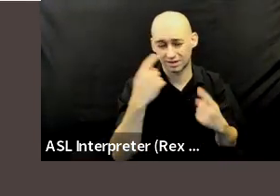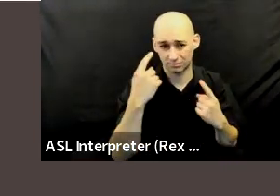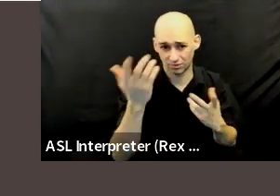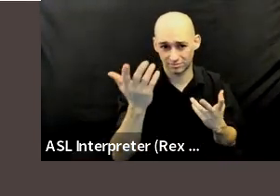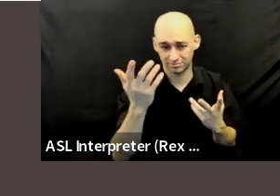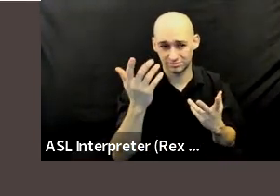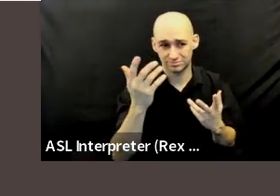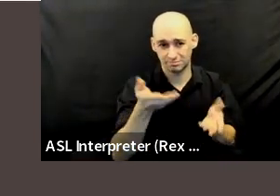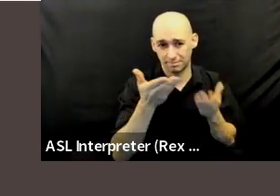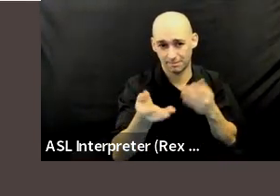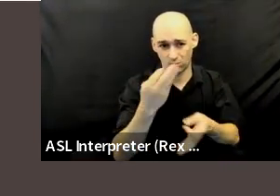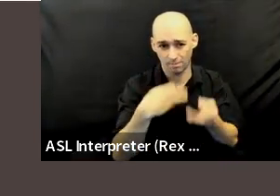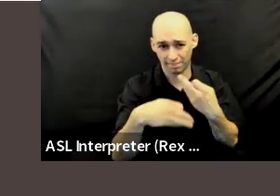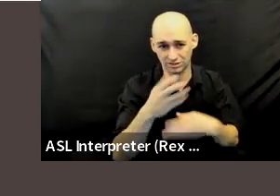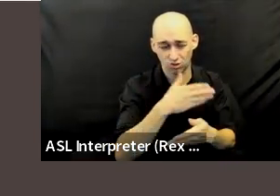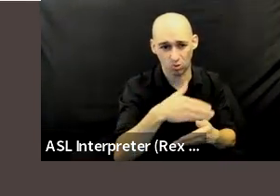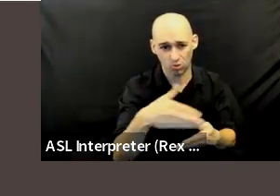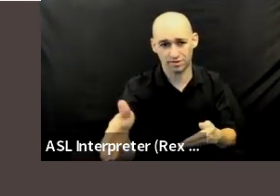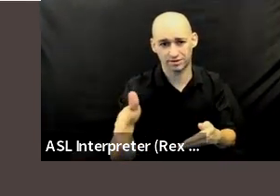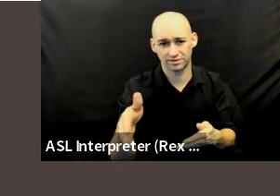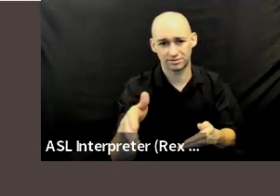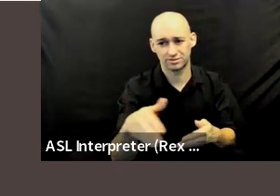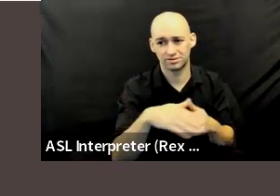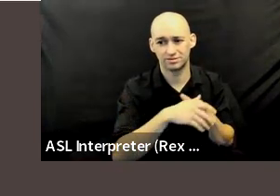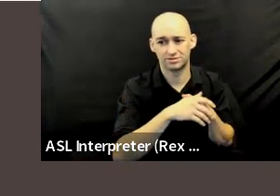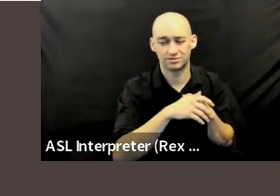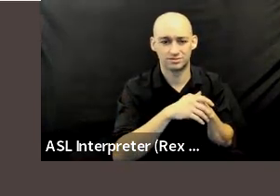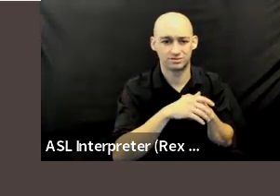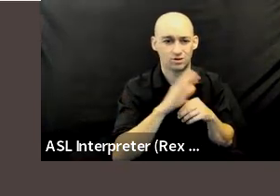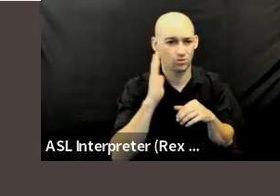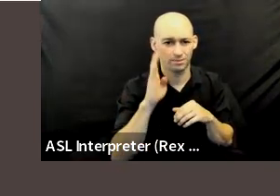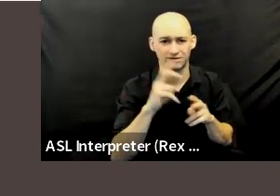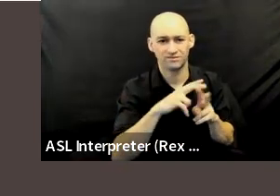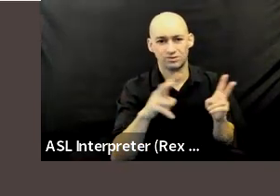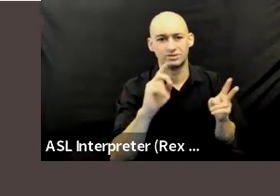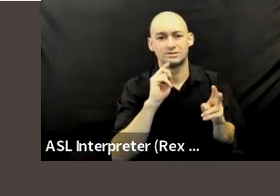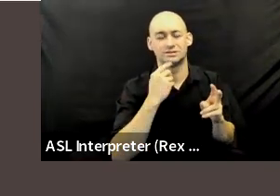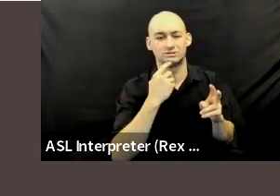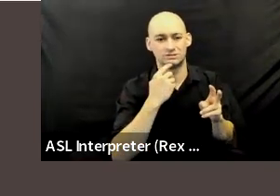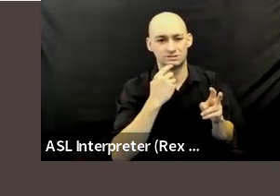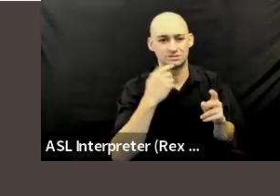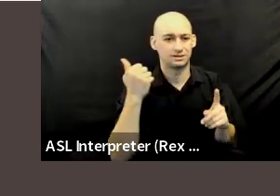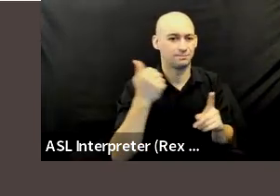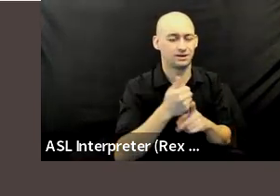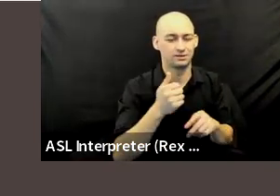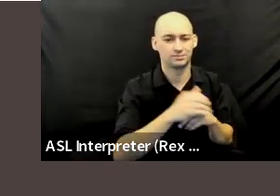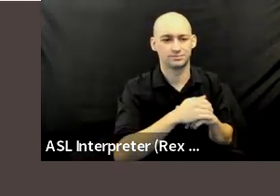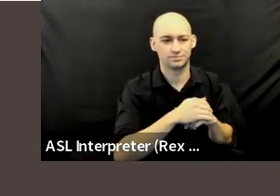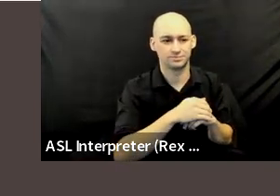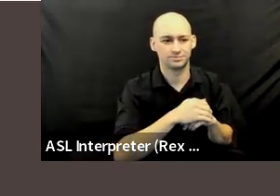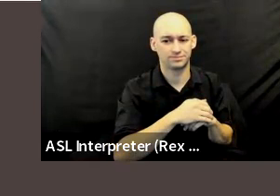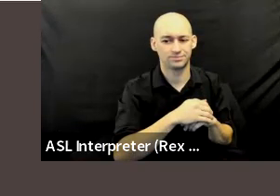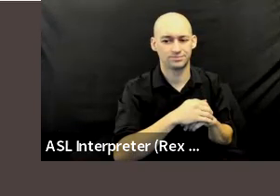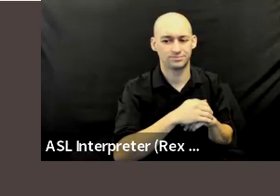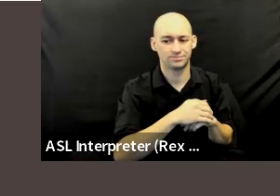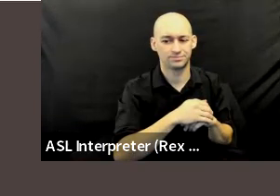we have to replace this bridge, which of course would have been a very substantial impact. But if we